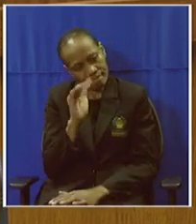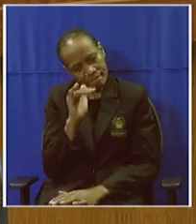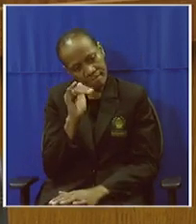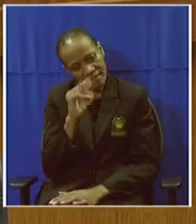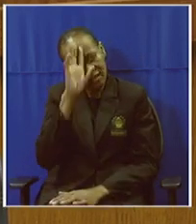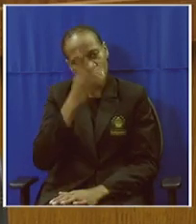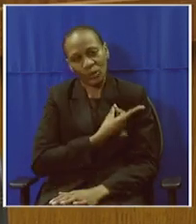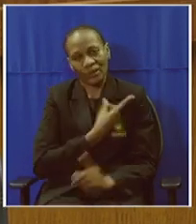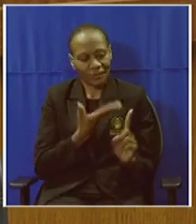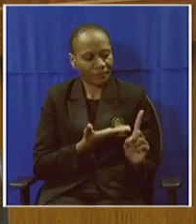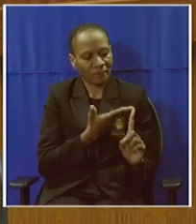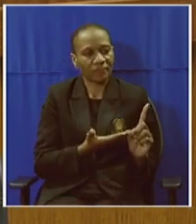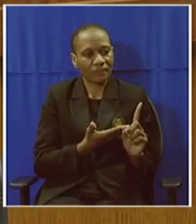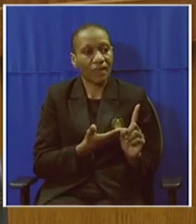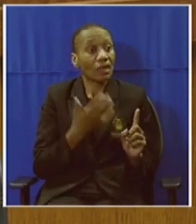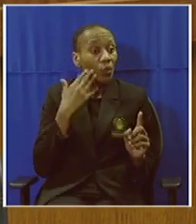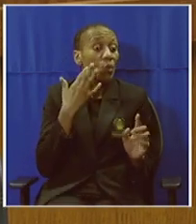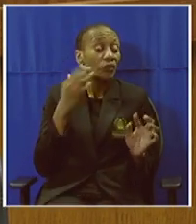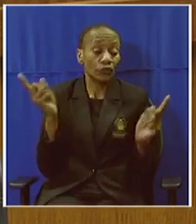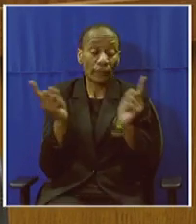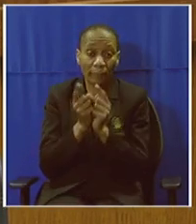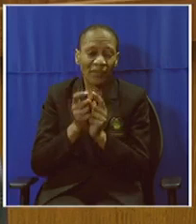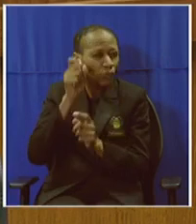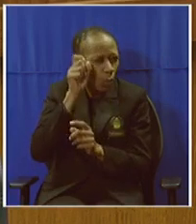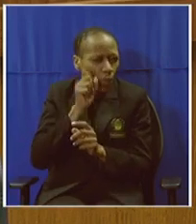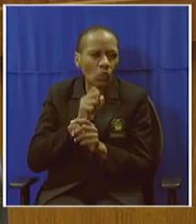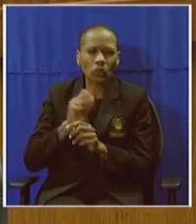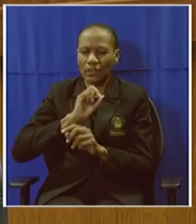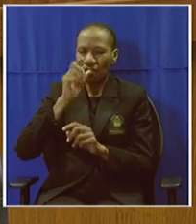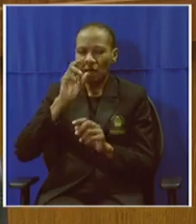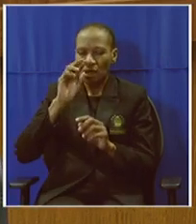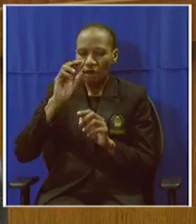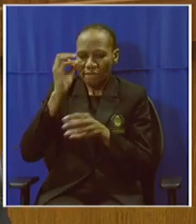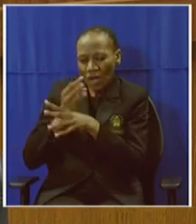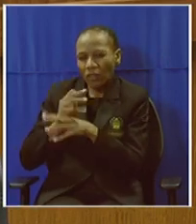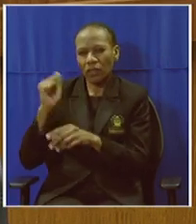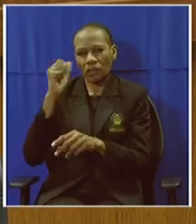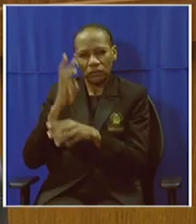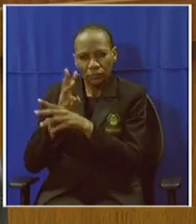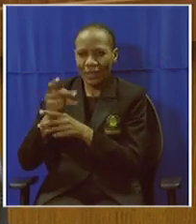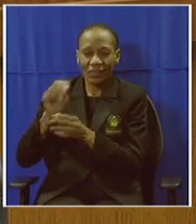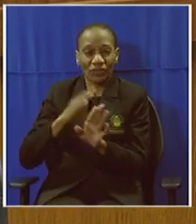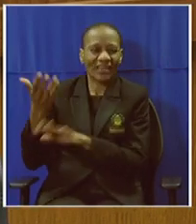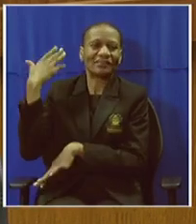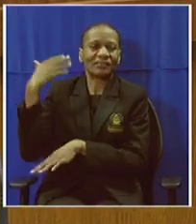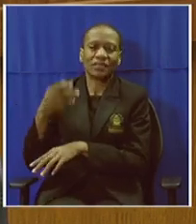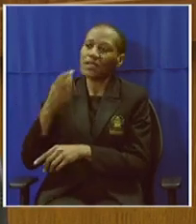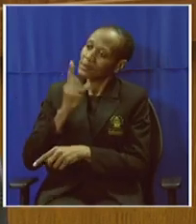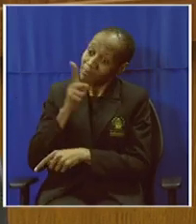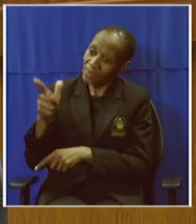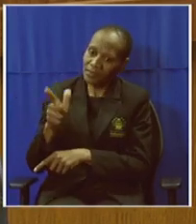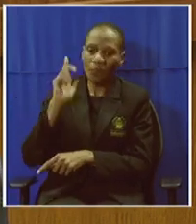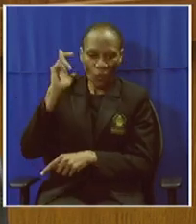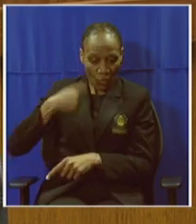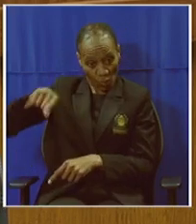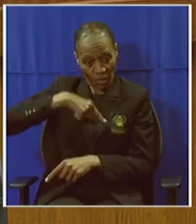soil. Pass our revolutionary greetings to our fallen heroes. Tell them we shall carry forth the baton.